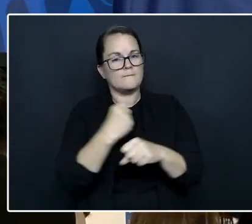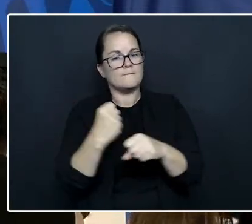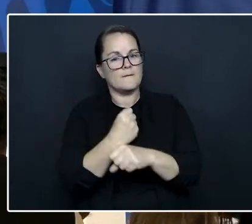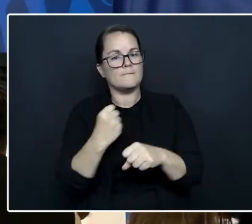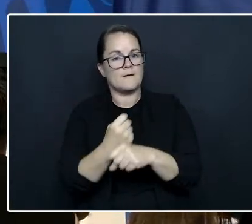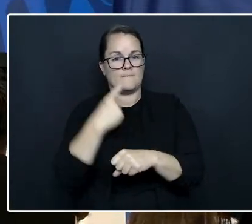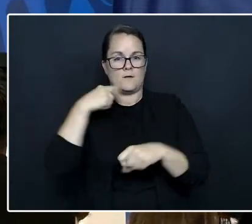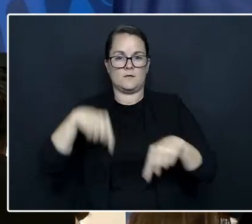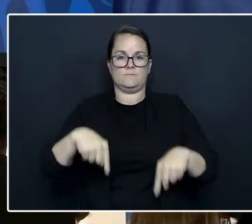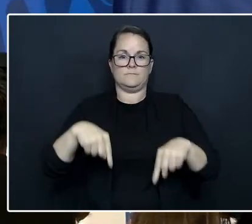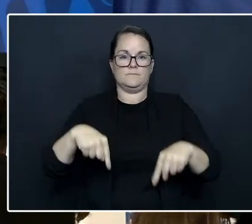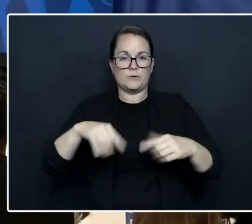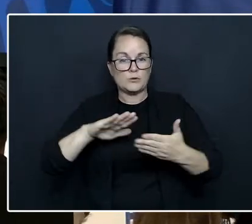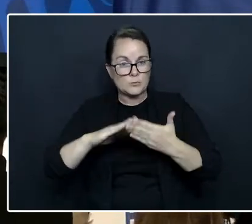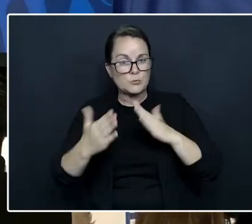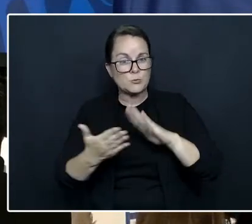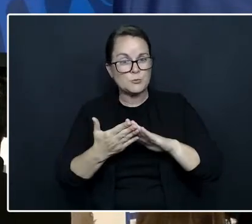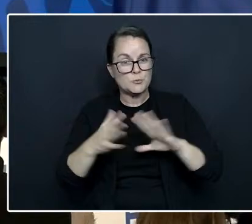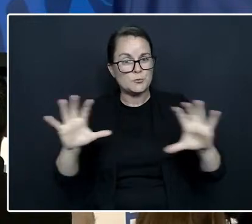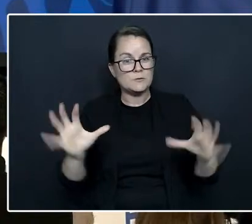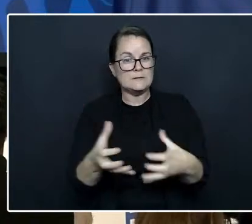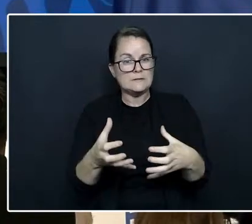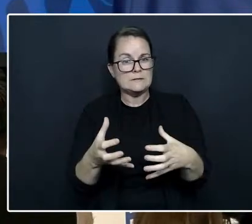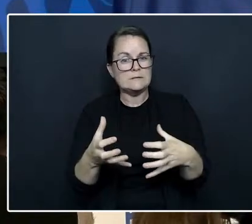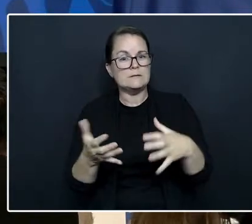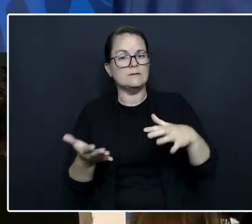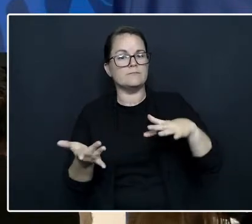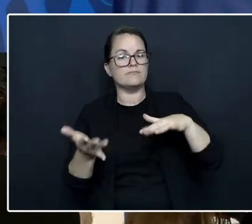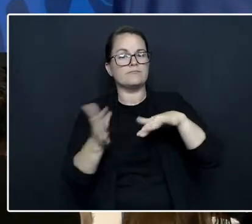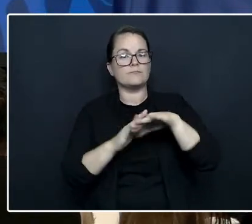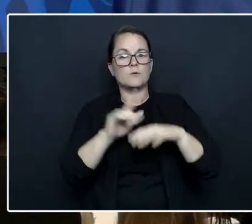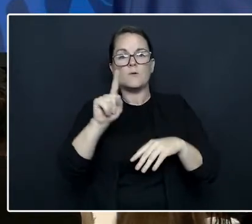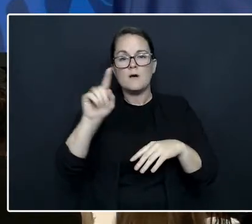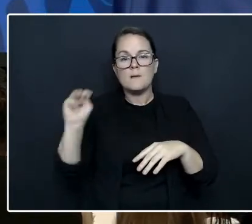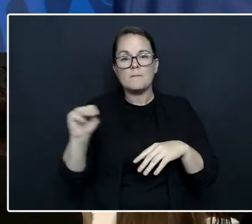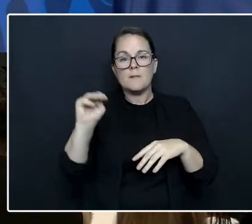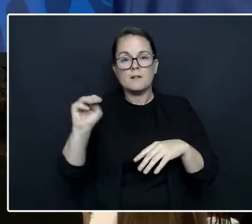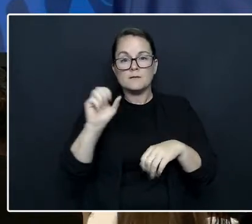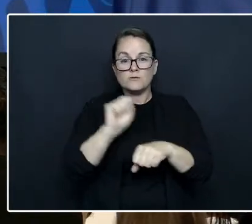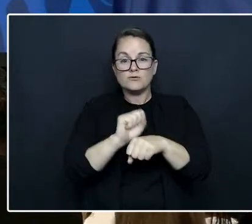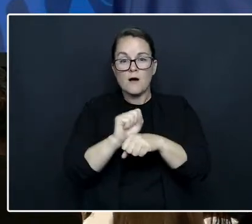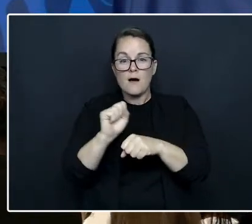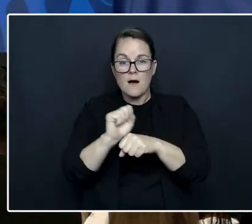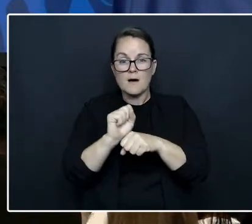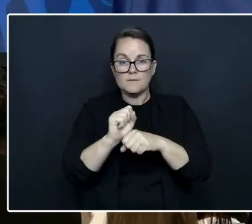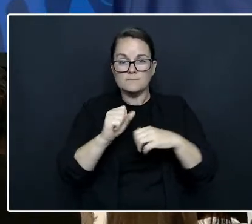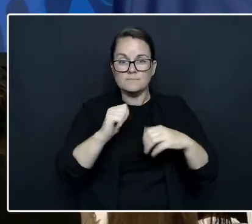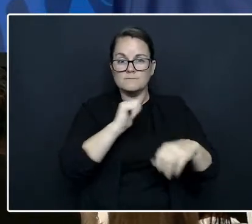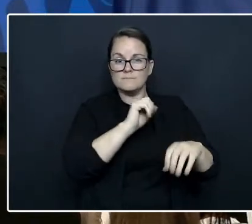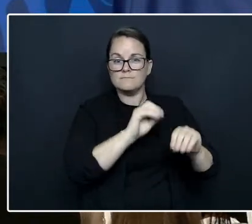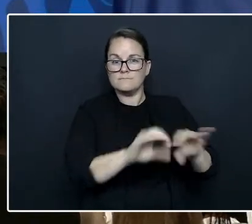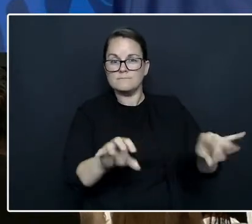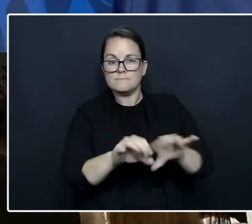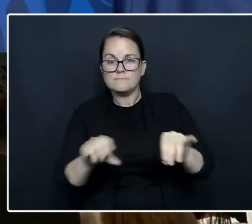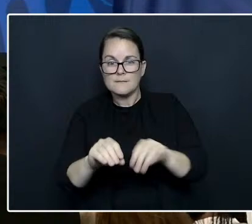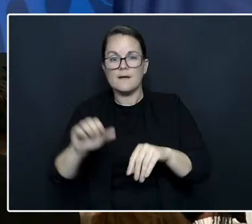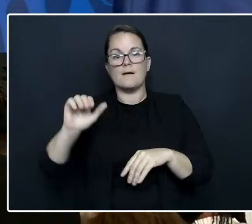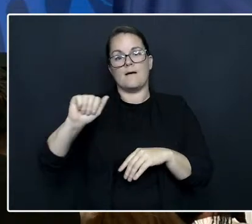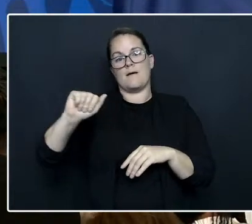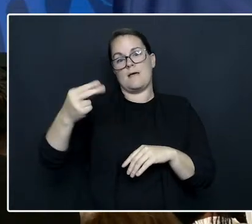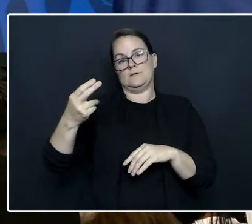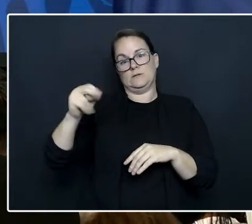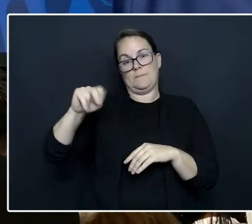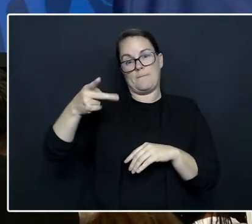million good-paying jobs for AANHPI Americans. They've capped the cost of insulin, helping 2